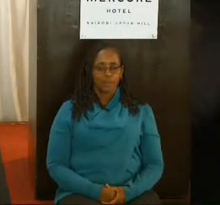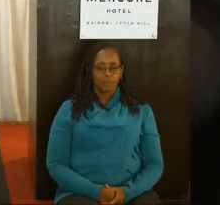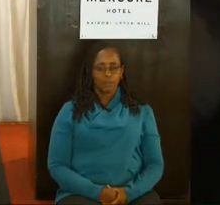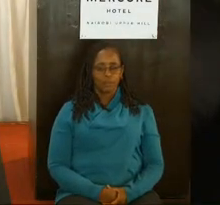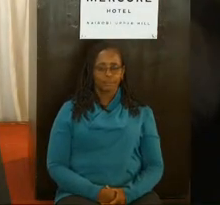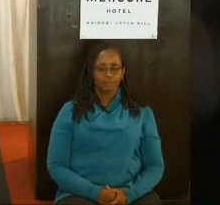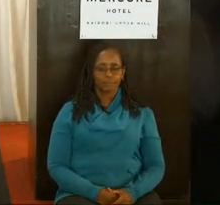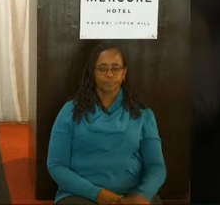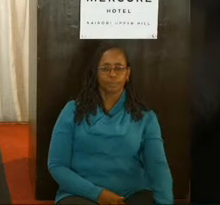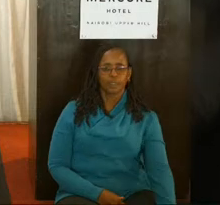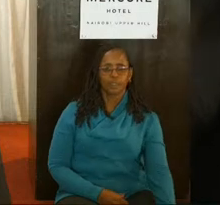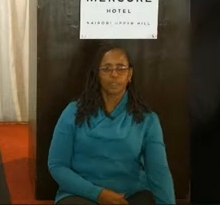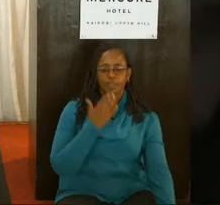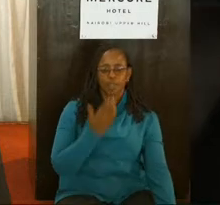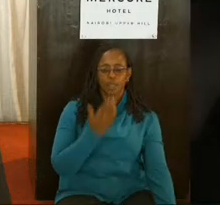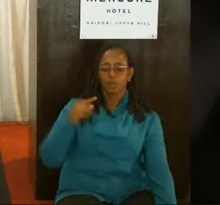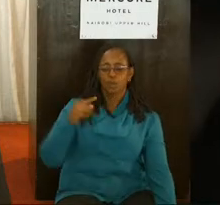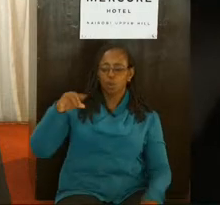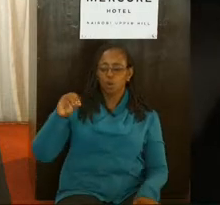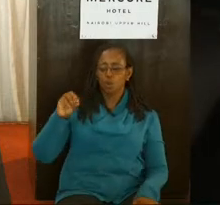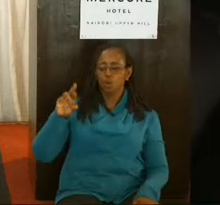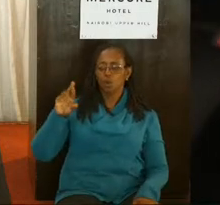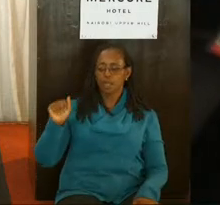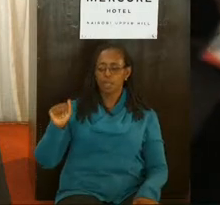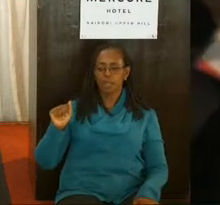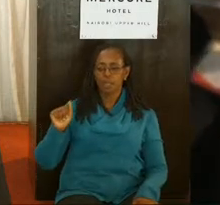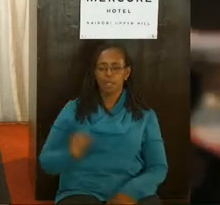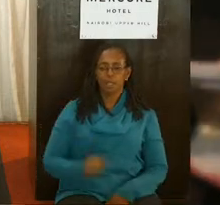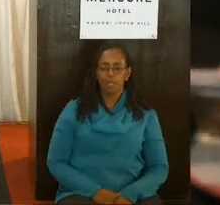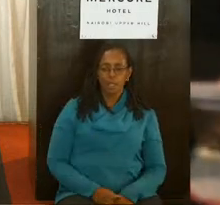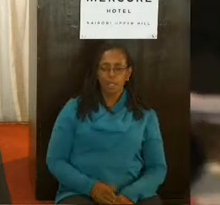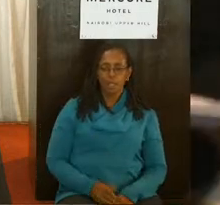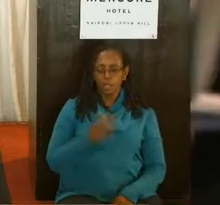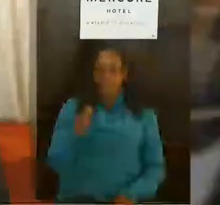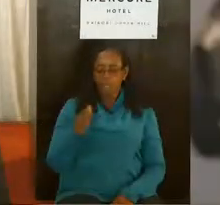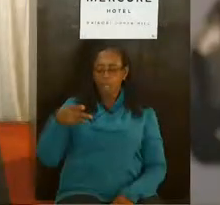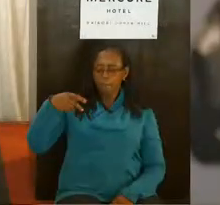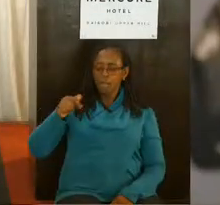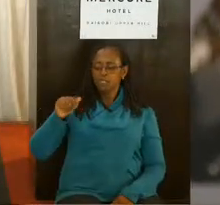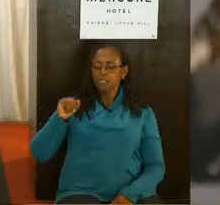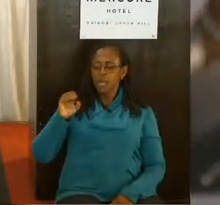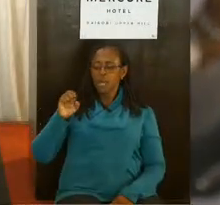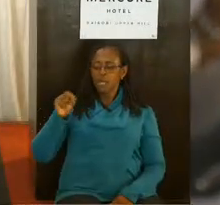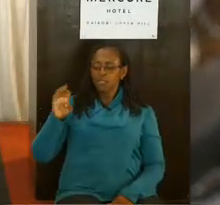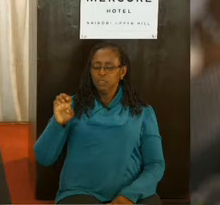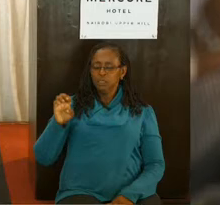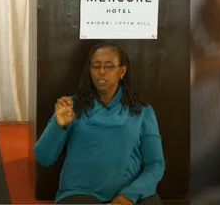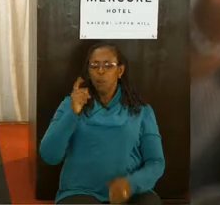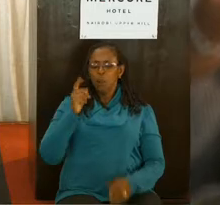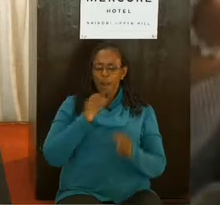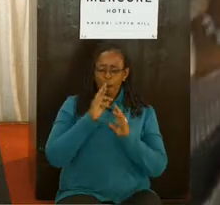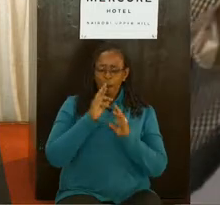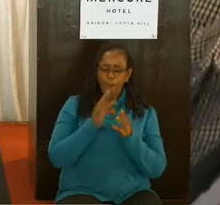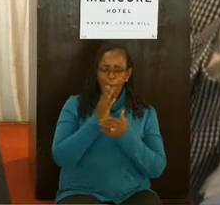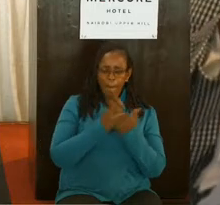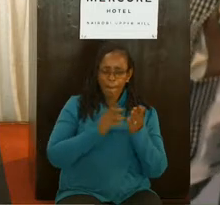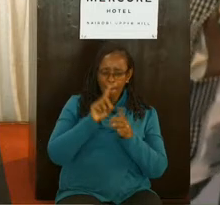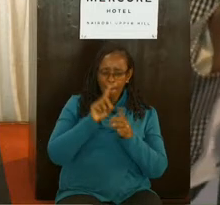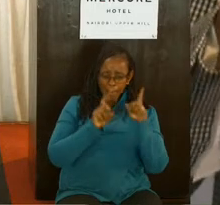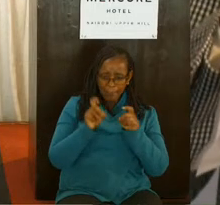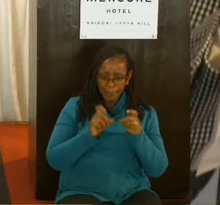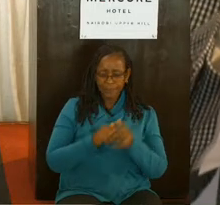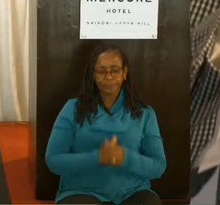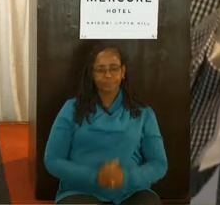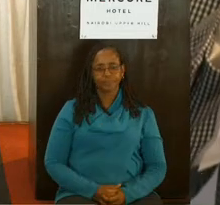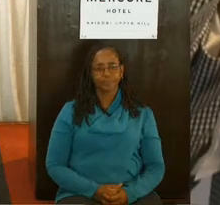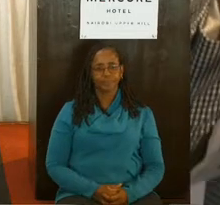very much Gloria if we can go to patients to your last points and responding to some of the questions asked thank you so